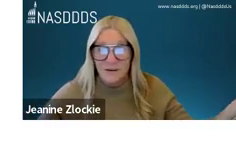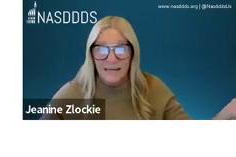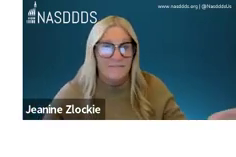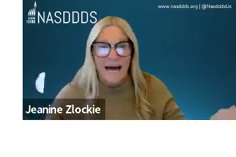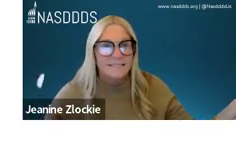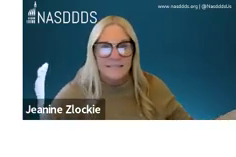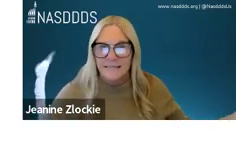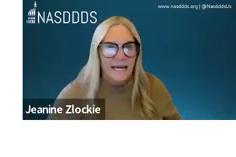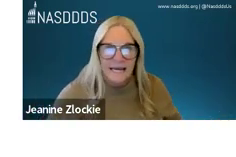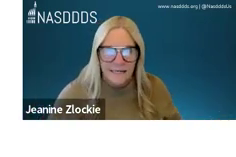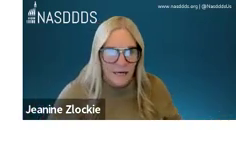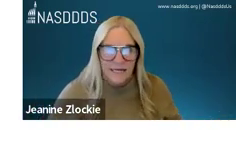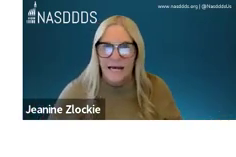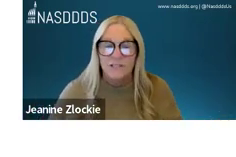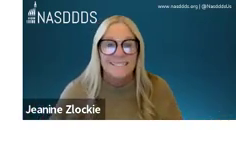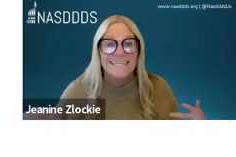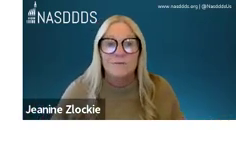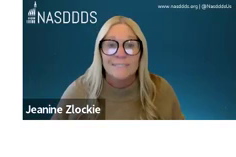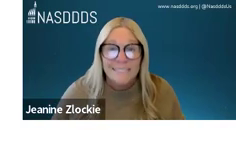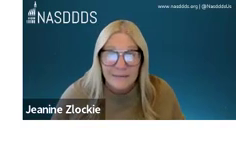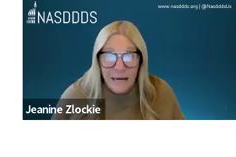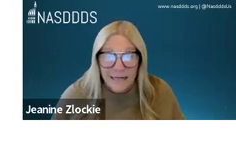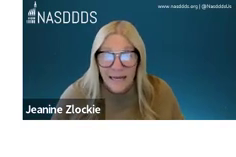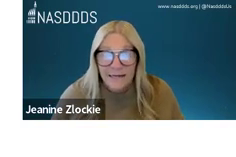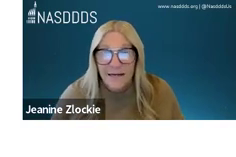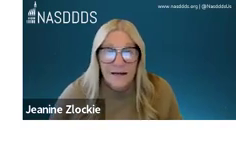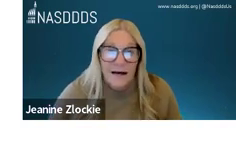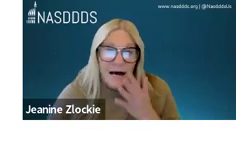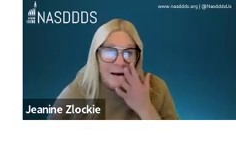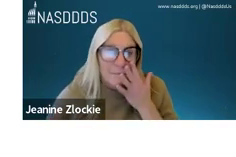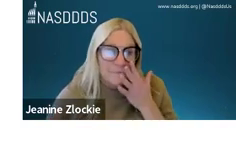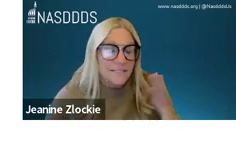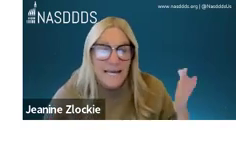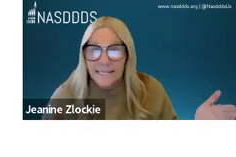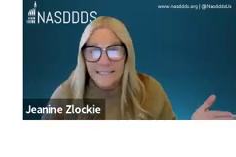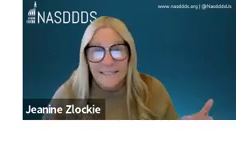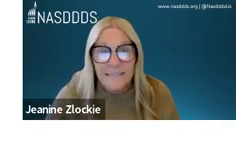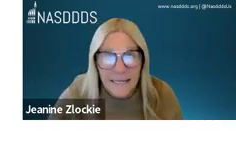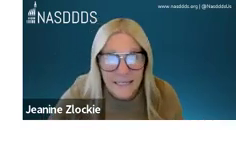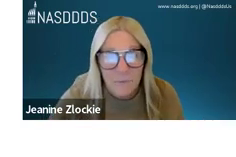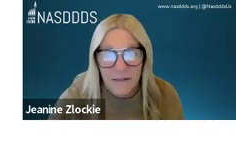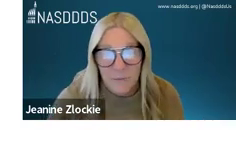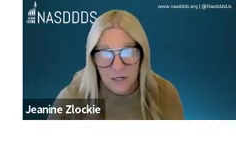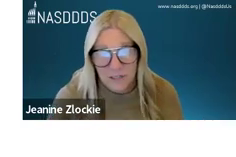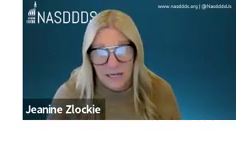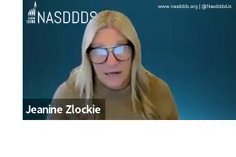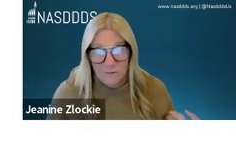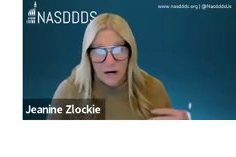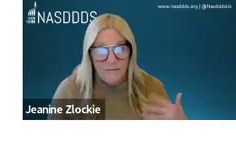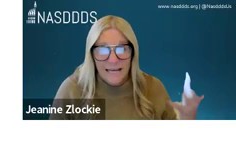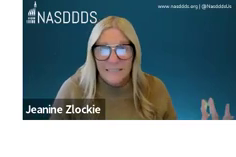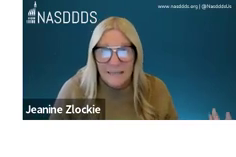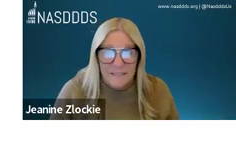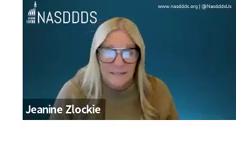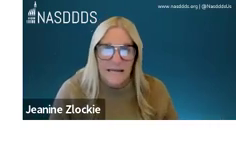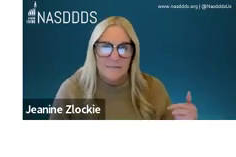same degree of access as anybody else not receiving Medicaid. The setting is selected by the person.